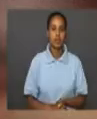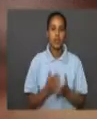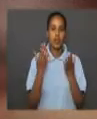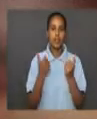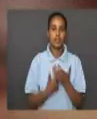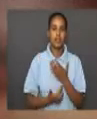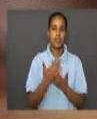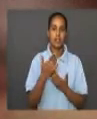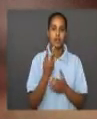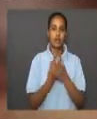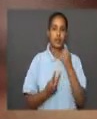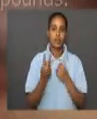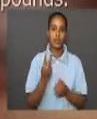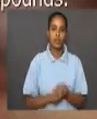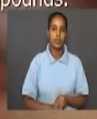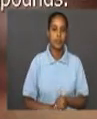Let us discuss both.